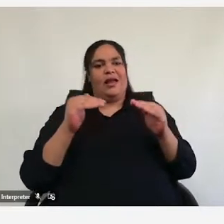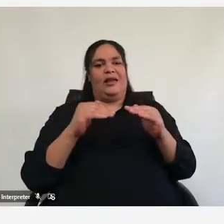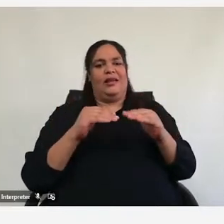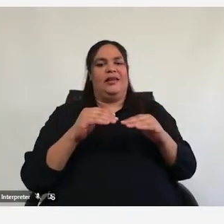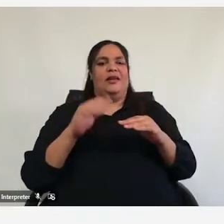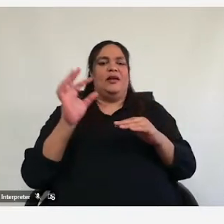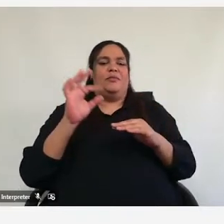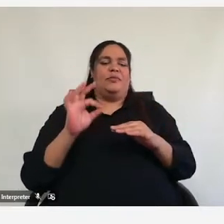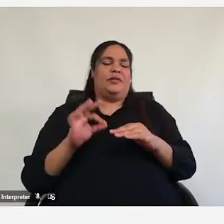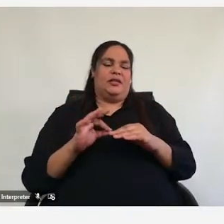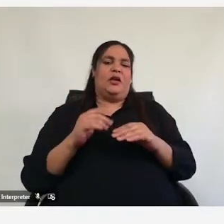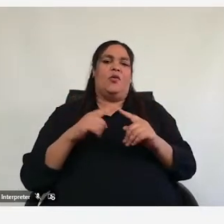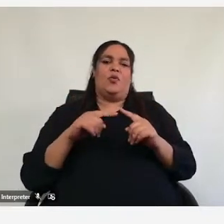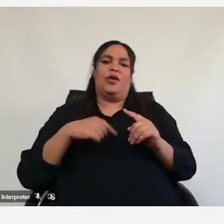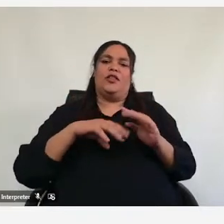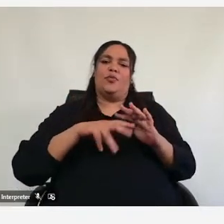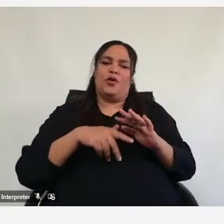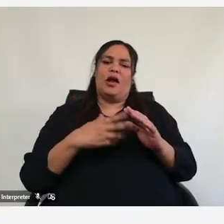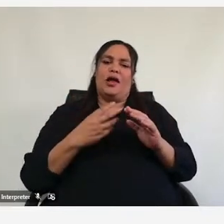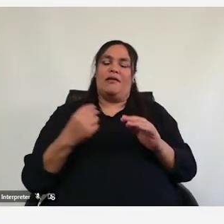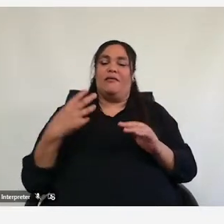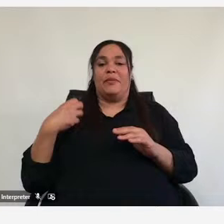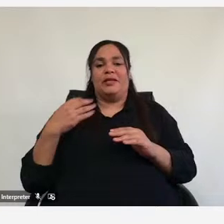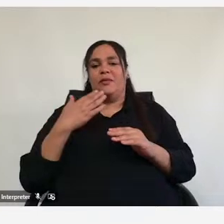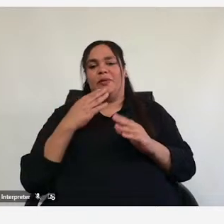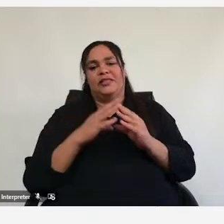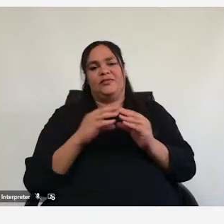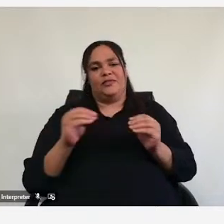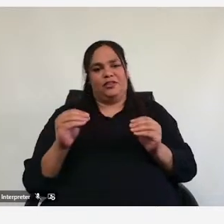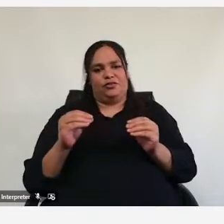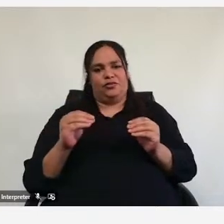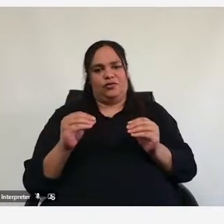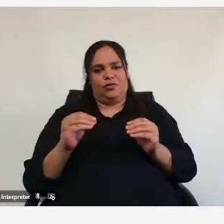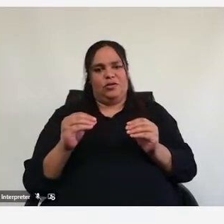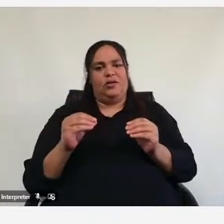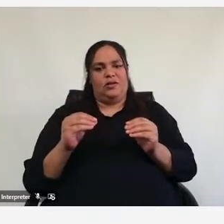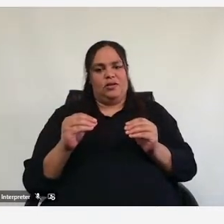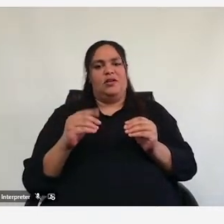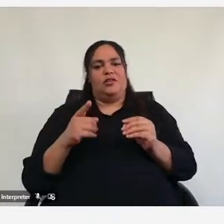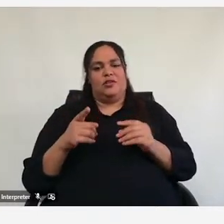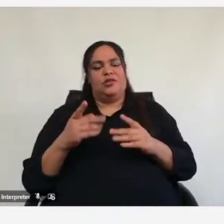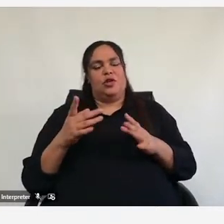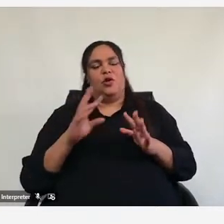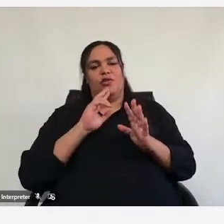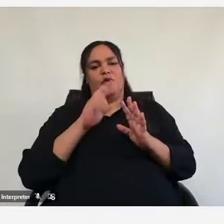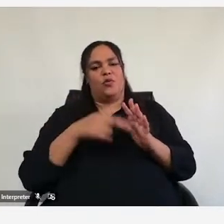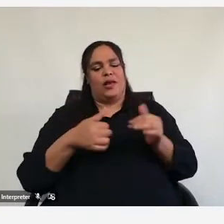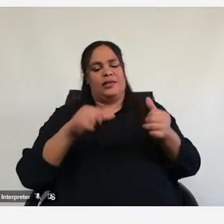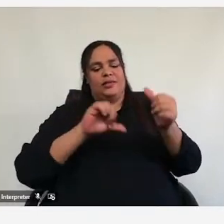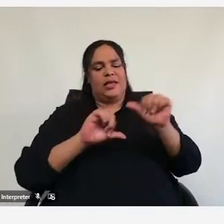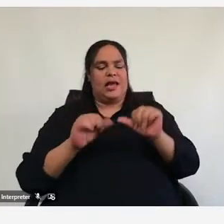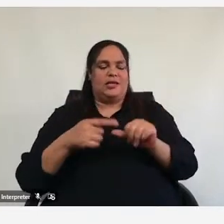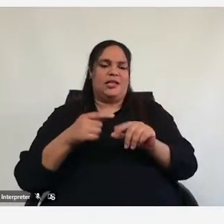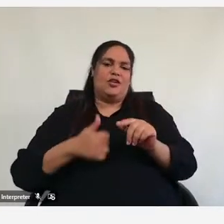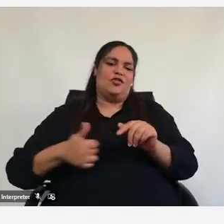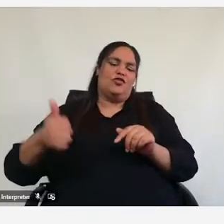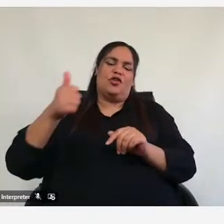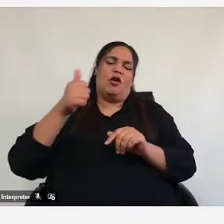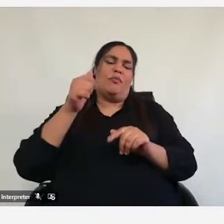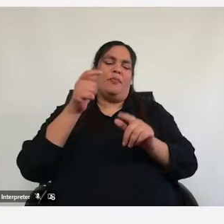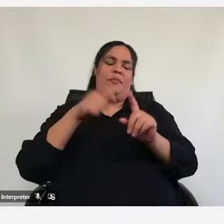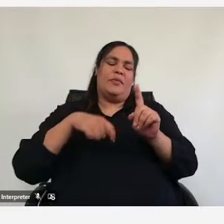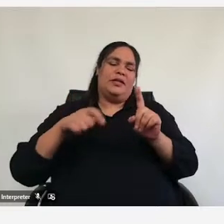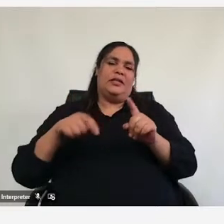rate. We are the province with the Minister, please maths conclude. results, top science results, and top candidates in the country.